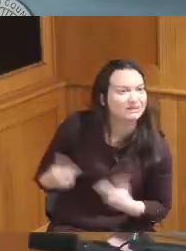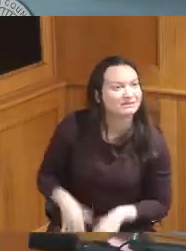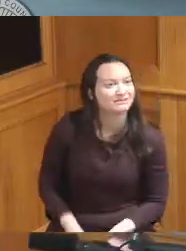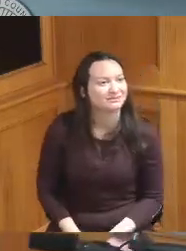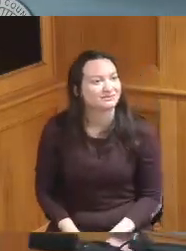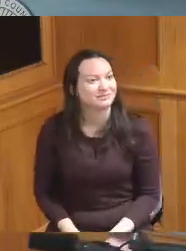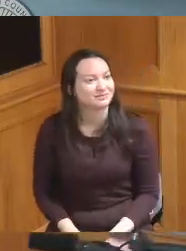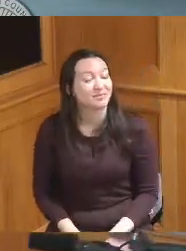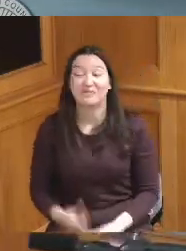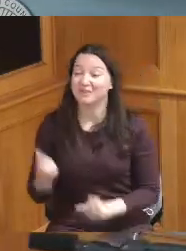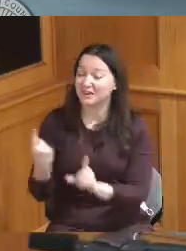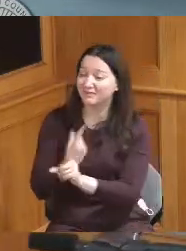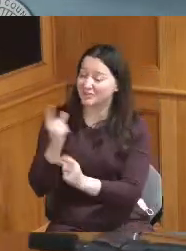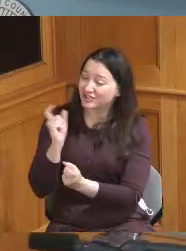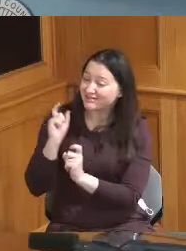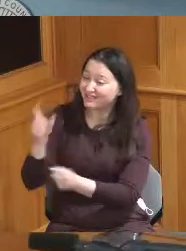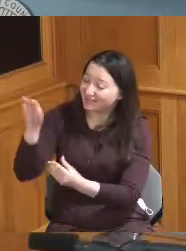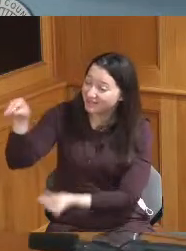We're officially giving you your